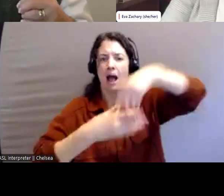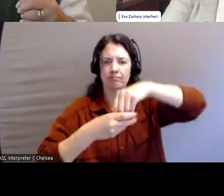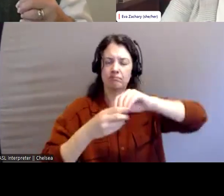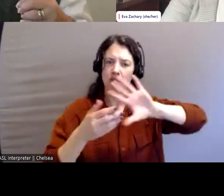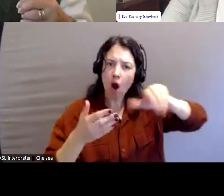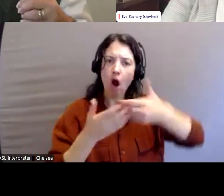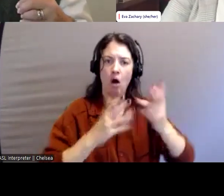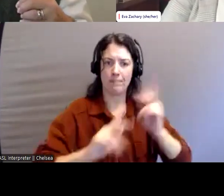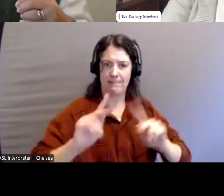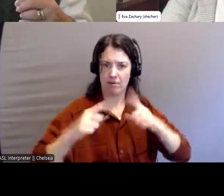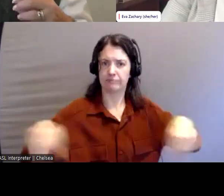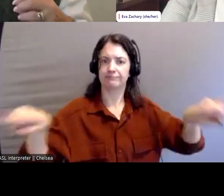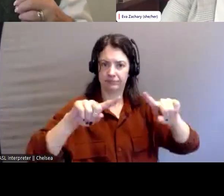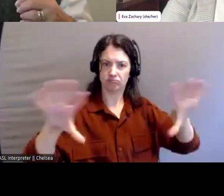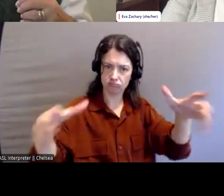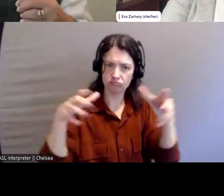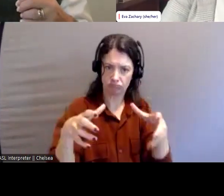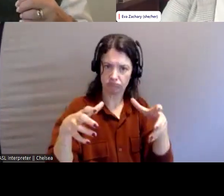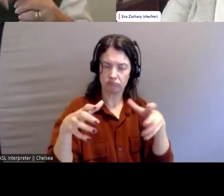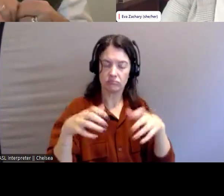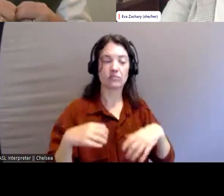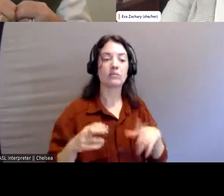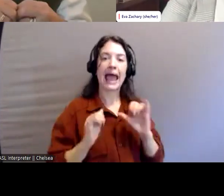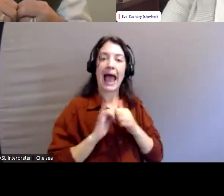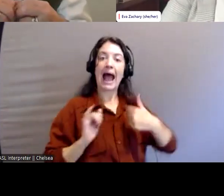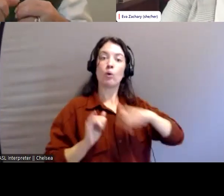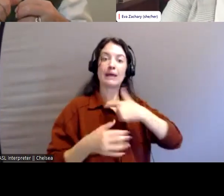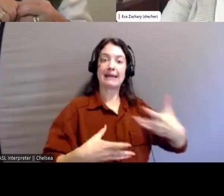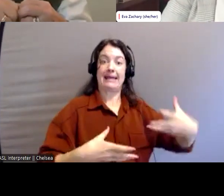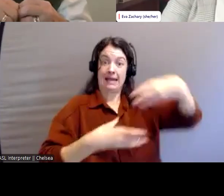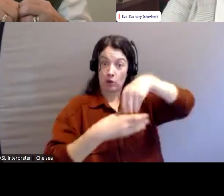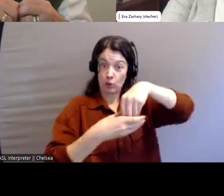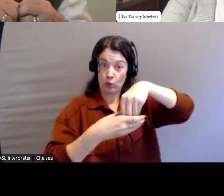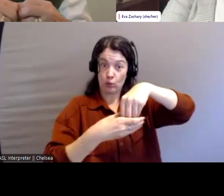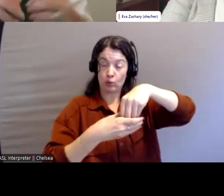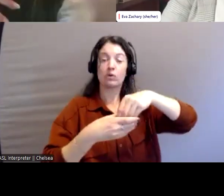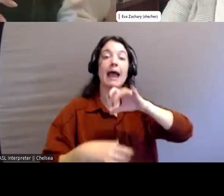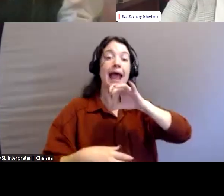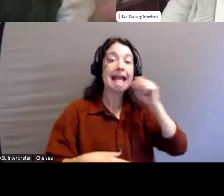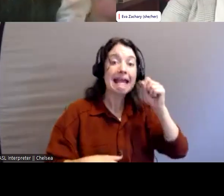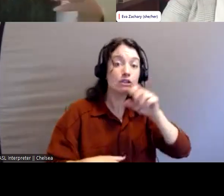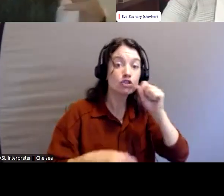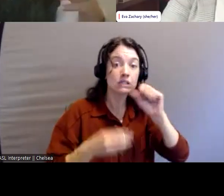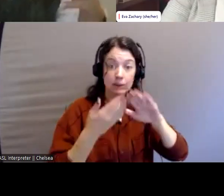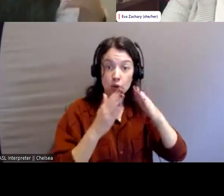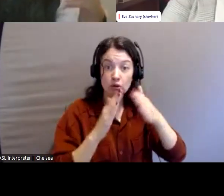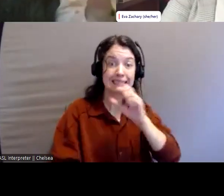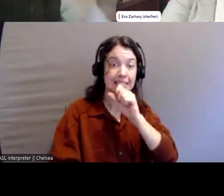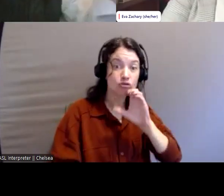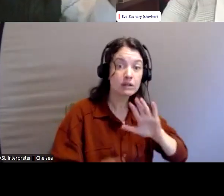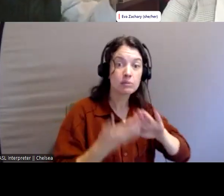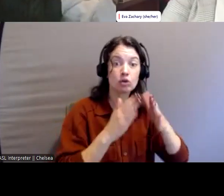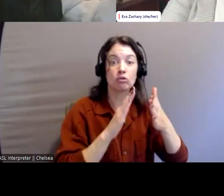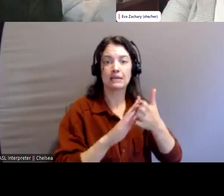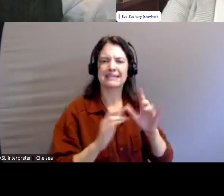LGBTQIA folks, where we move and look at how we include aging communities and how do we populate that